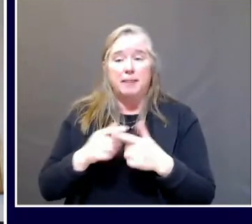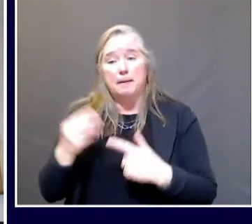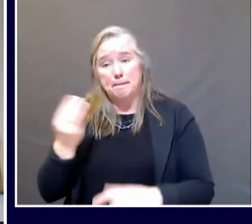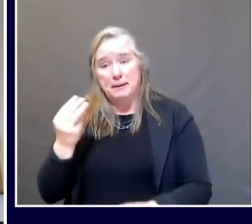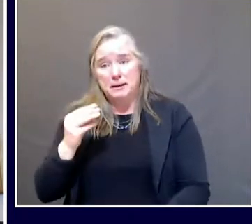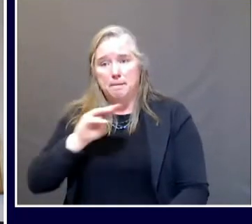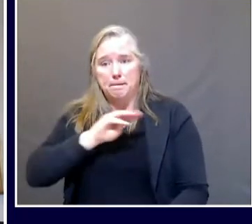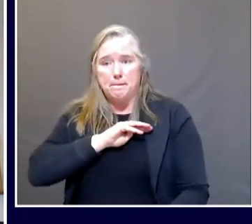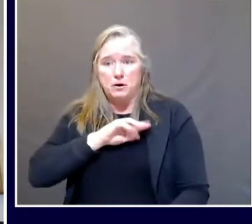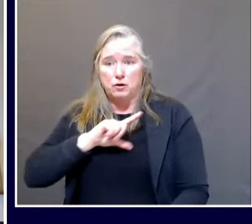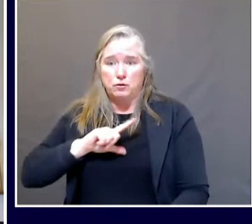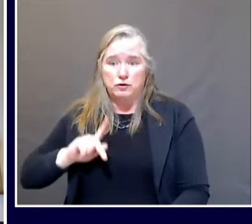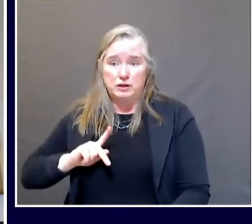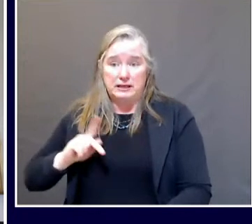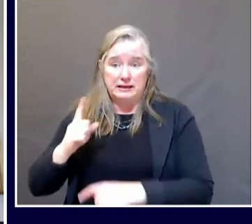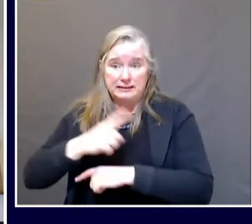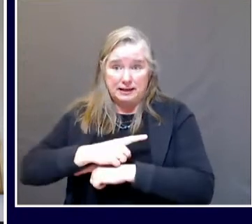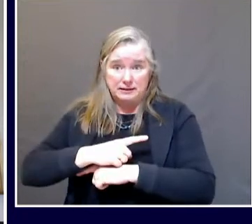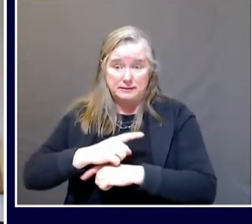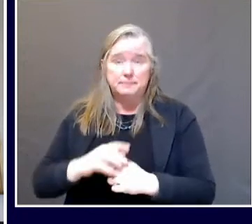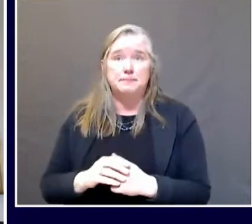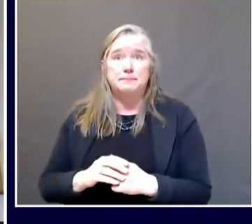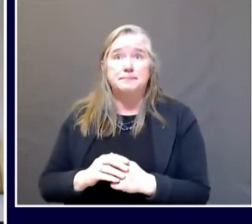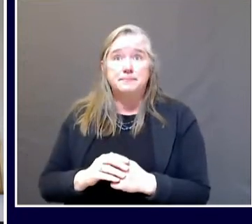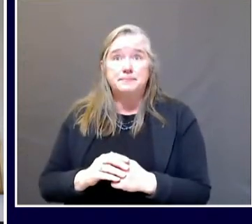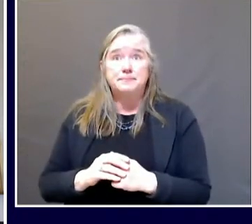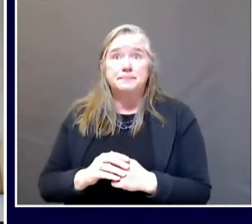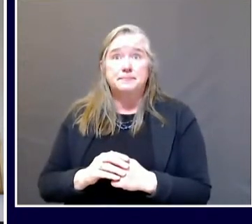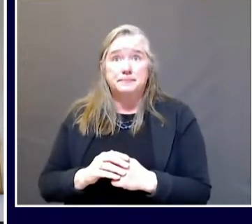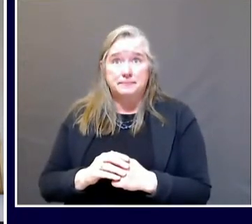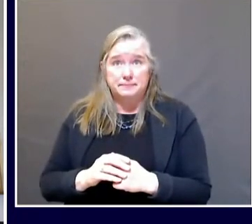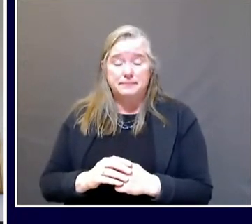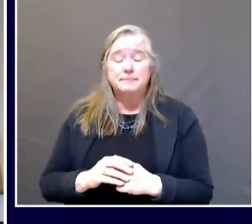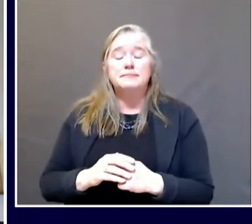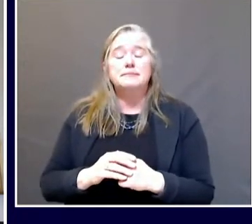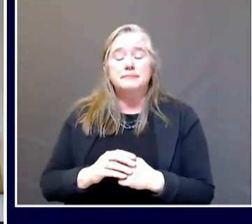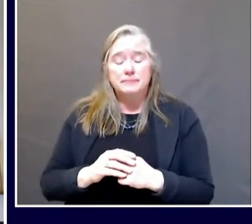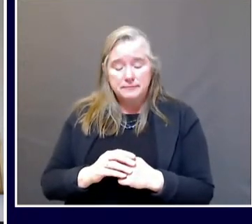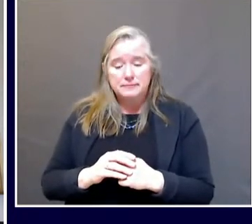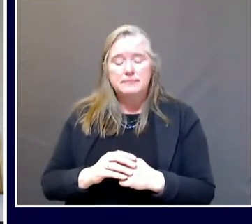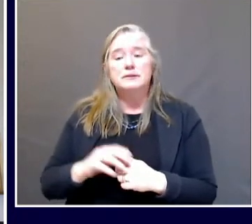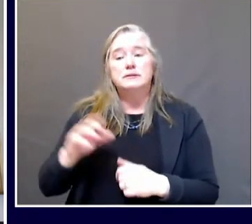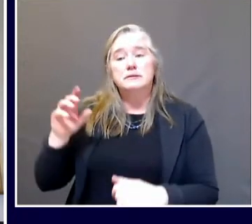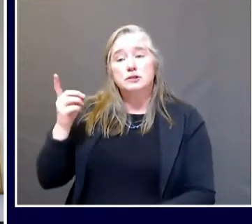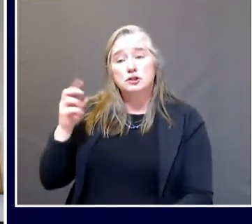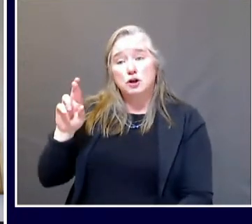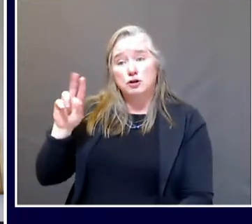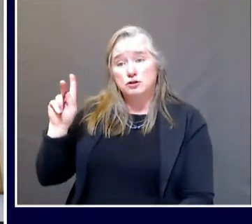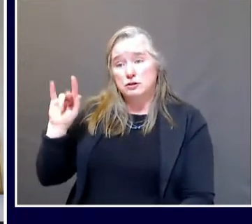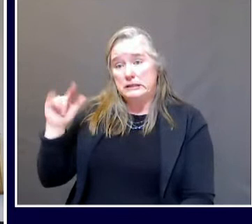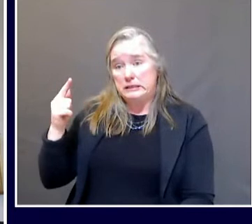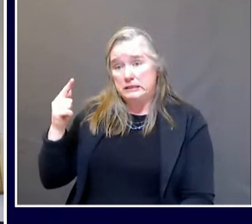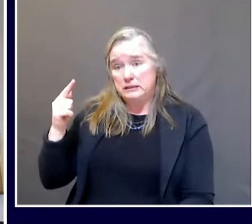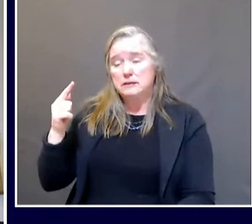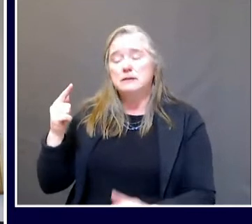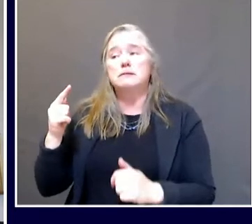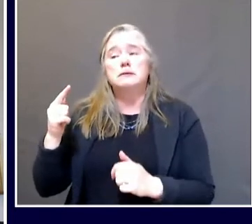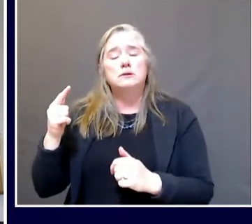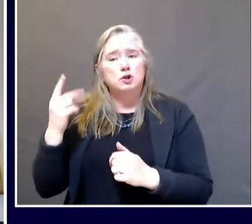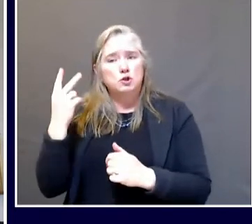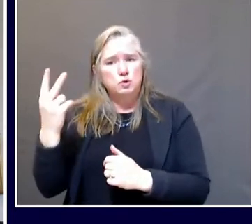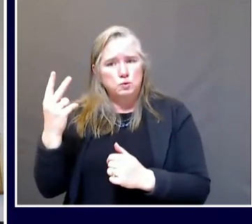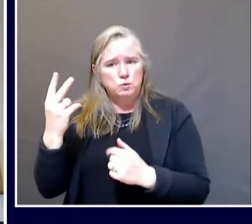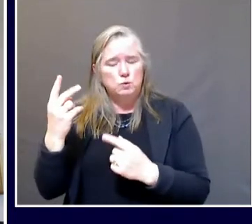Day. Wanted to end with two observations from Dr. King that I think are